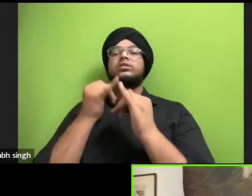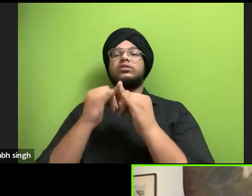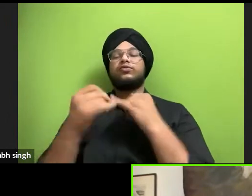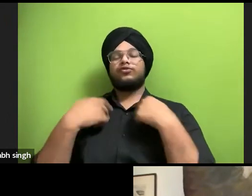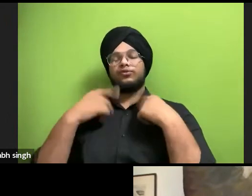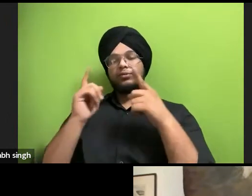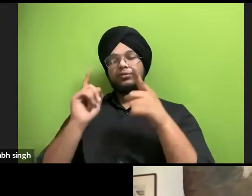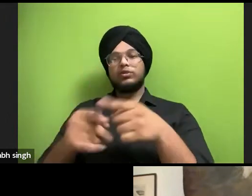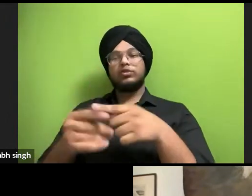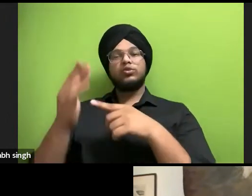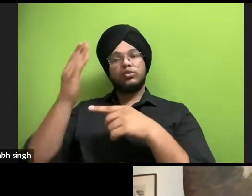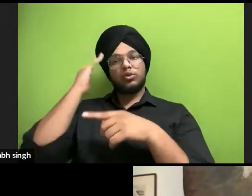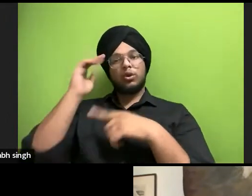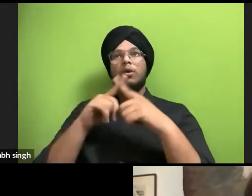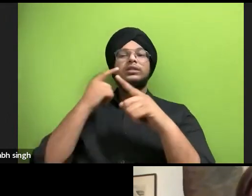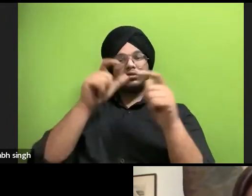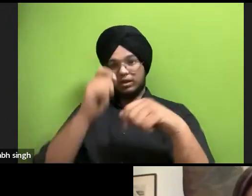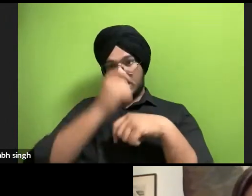India,